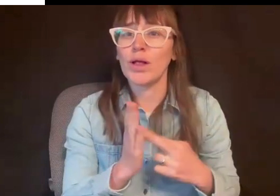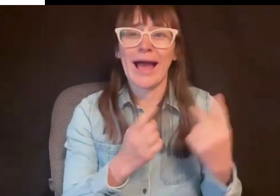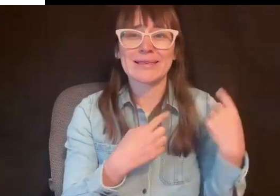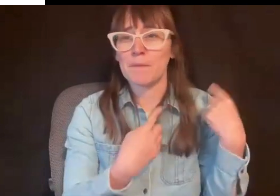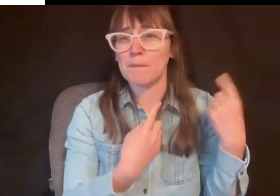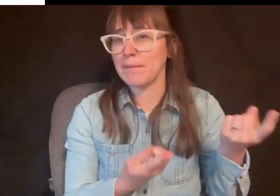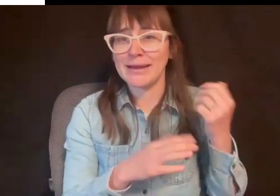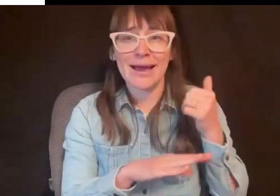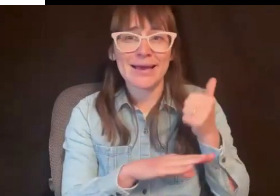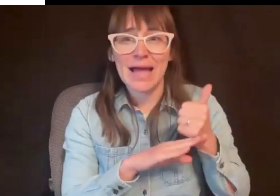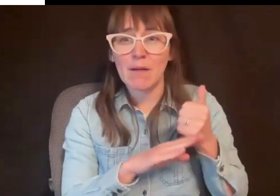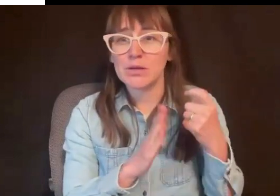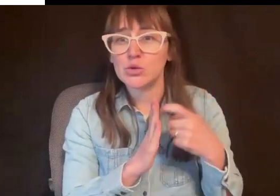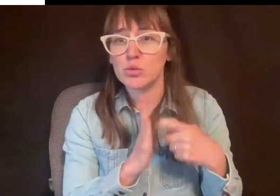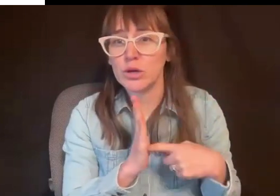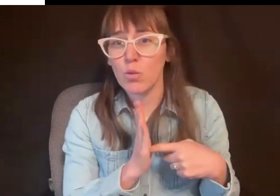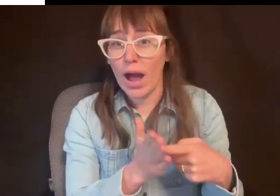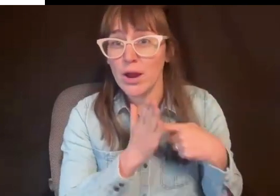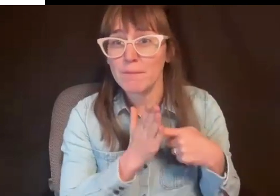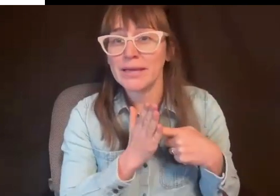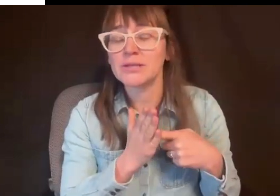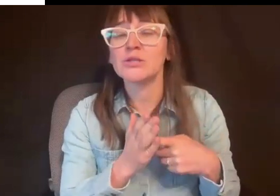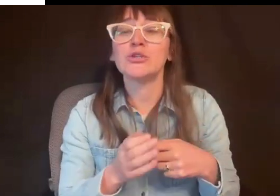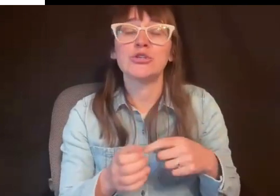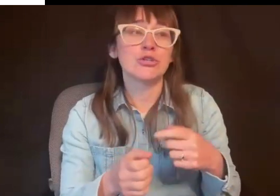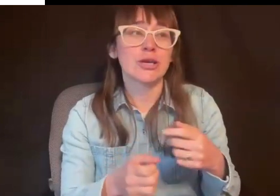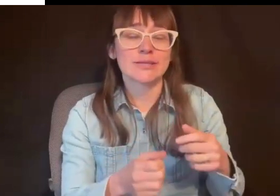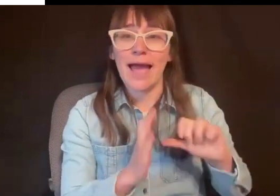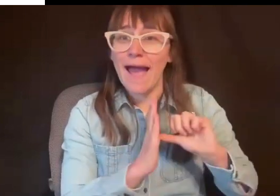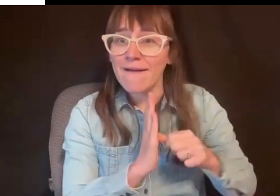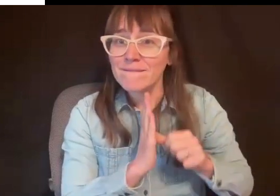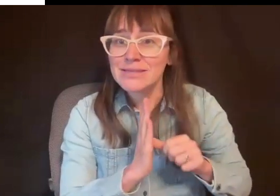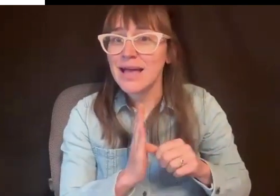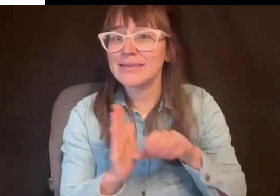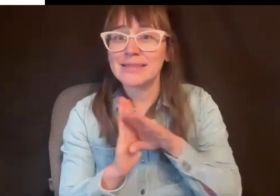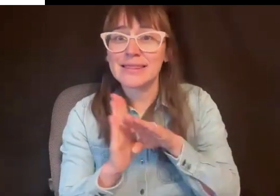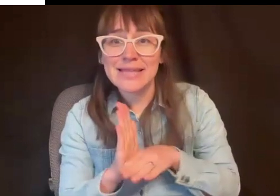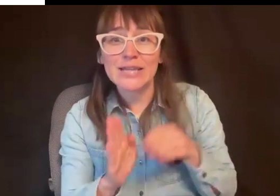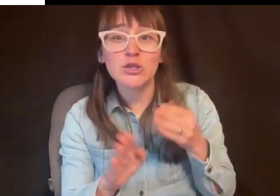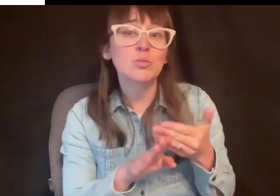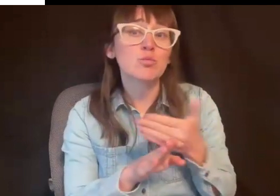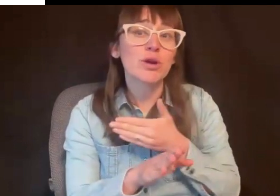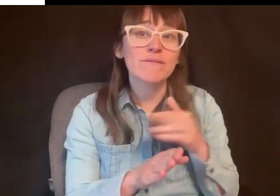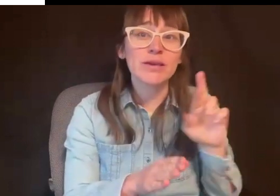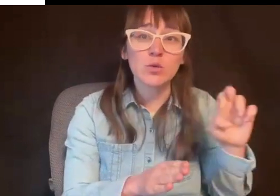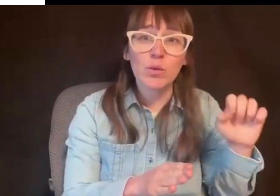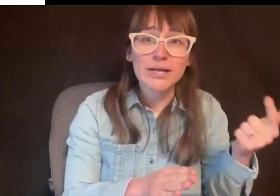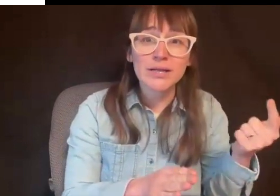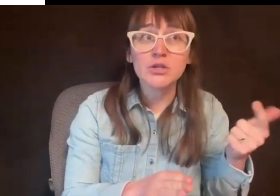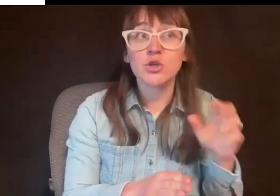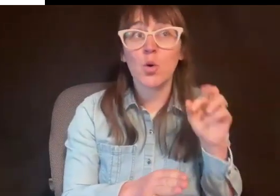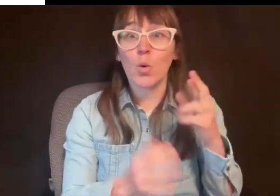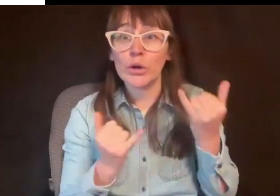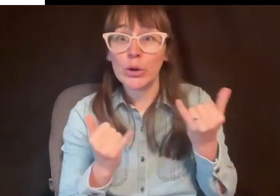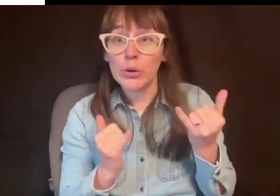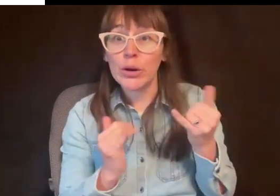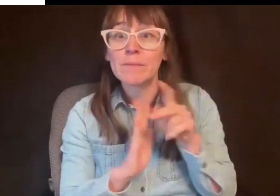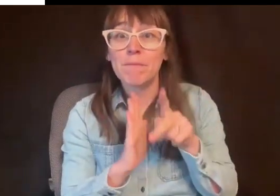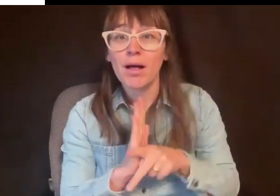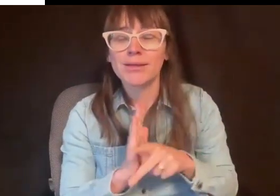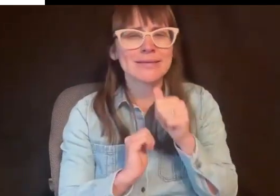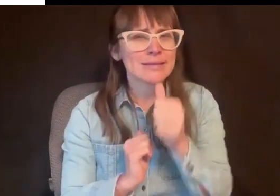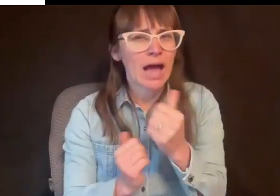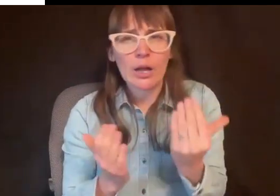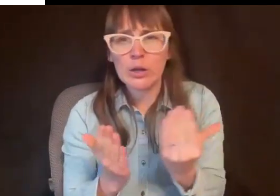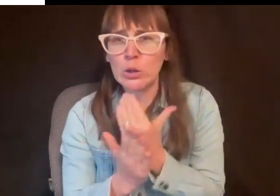Act requirements, reaffirming what is in the statute, prior regulations, or existing policies rather than new